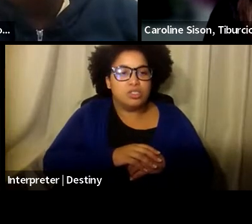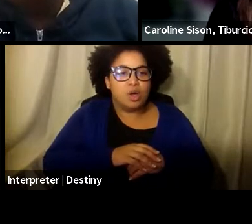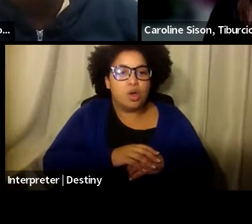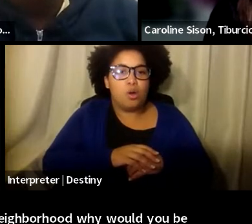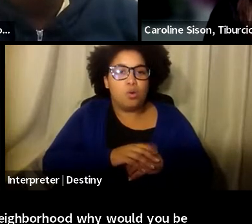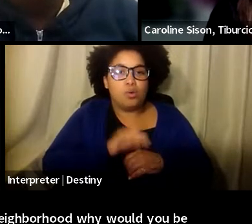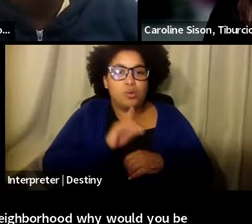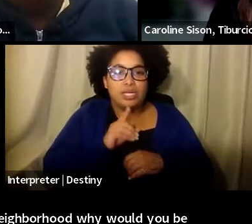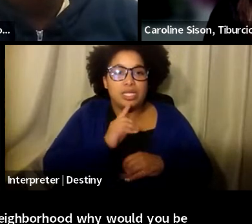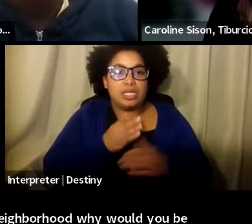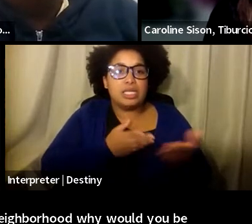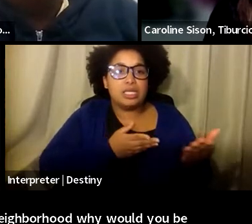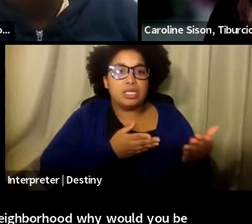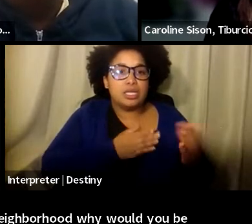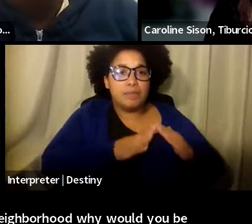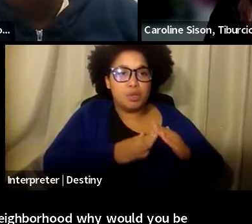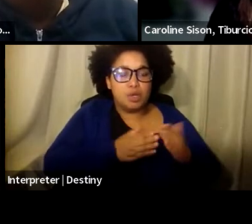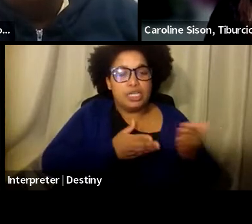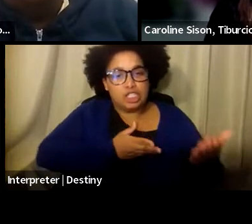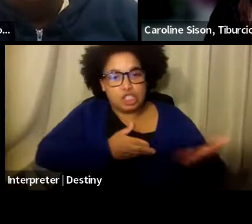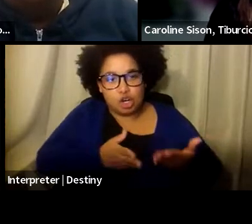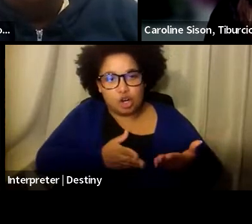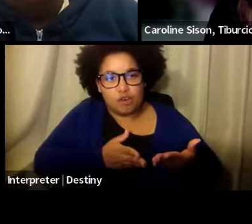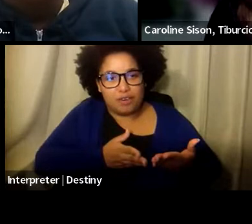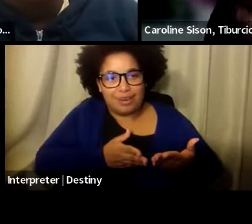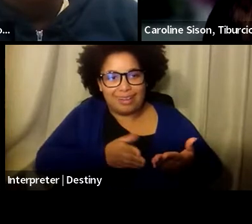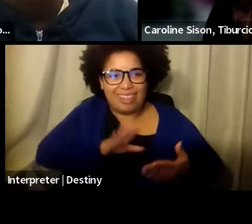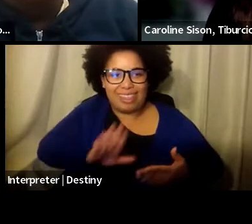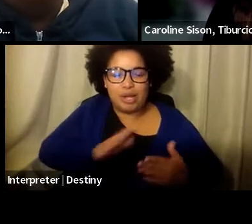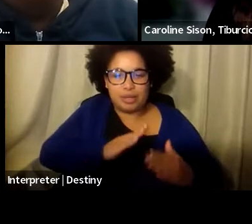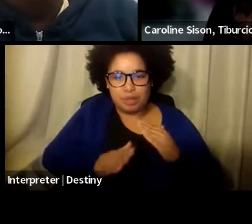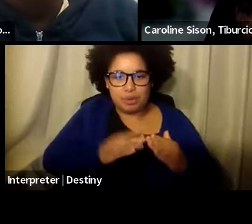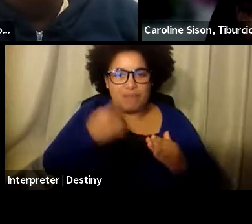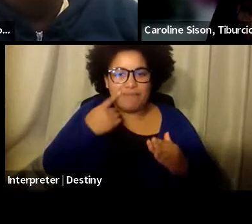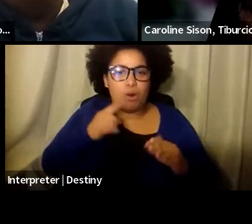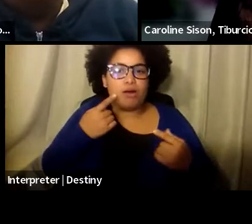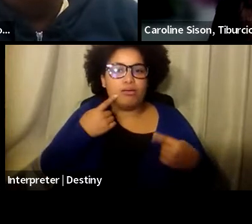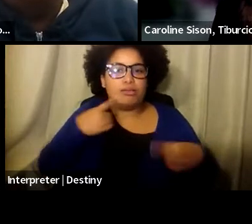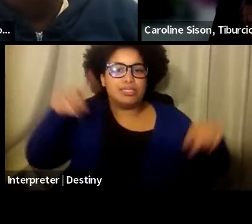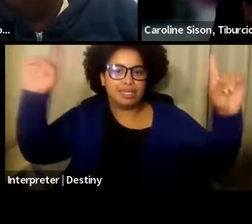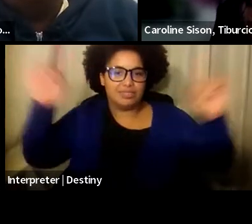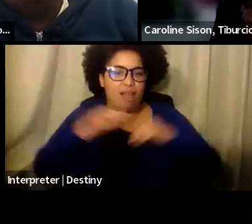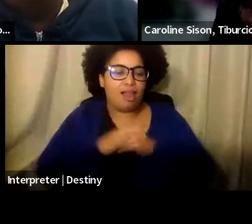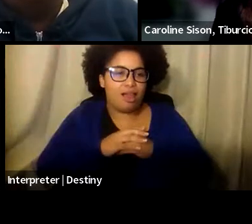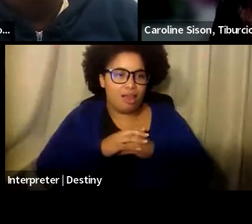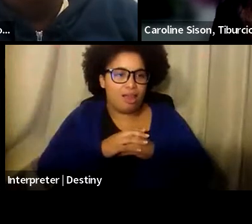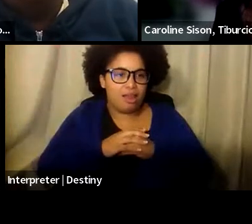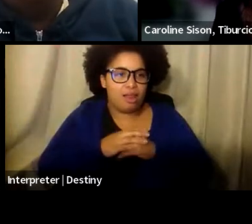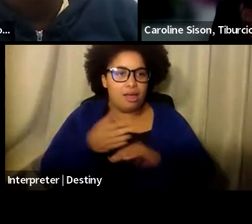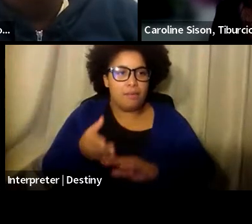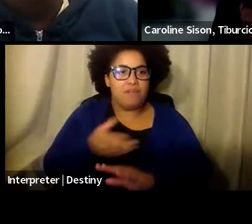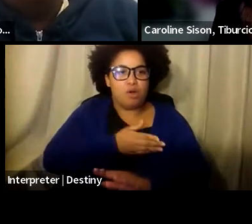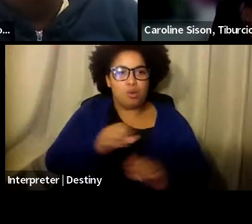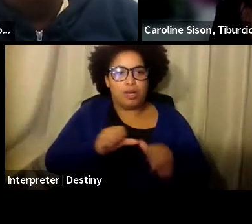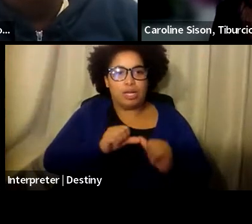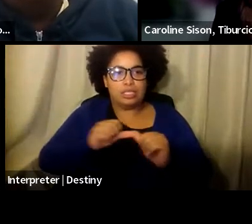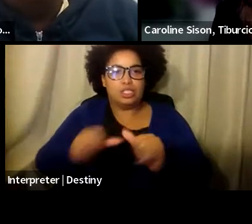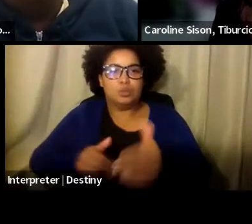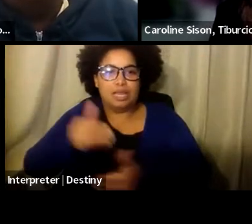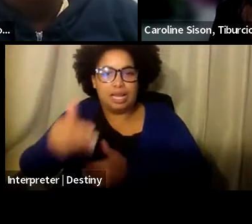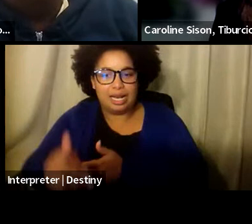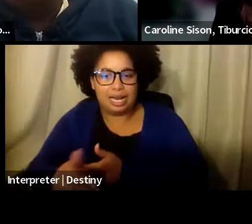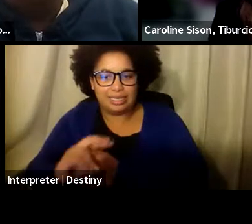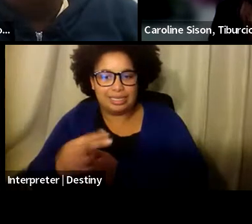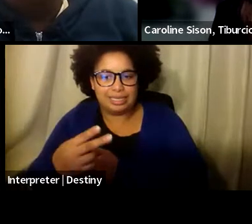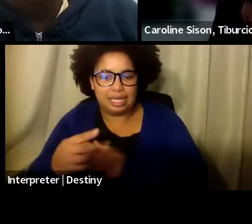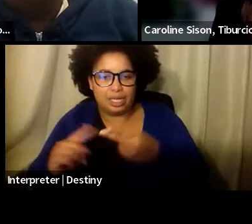community serving community to be as successful as as it possibly can be. Before we move on to the